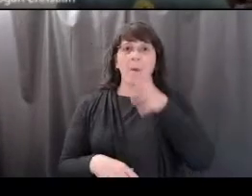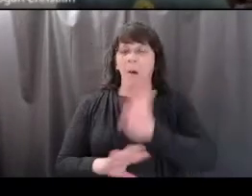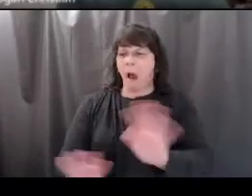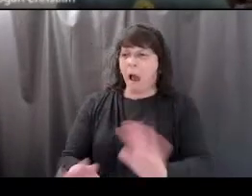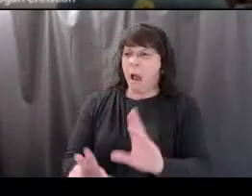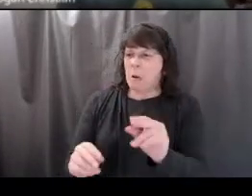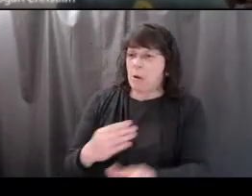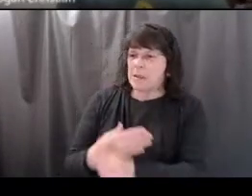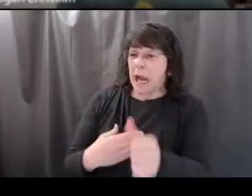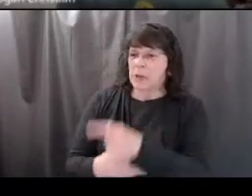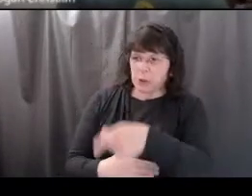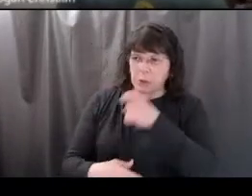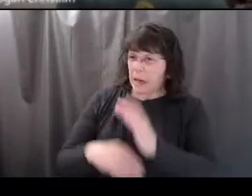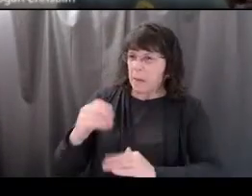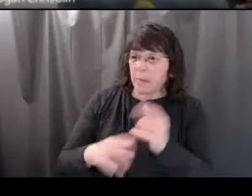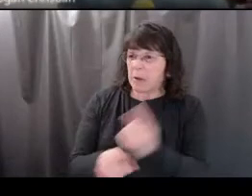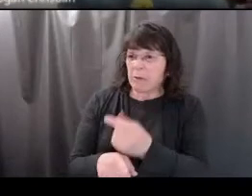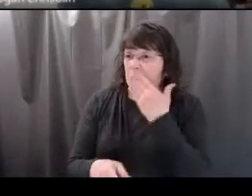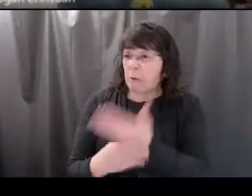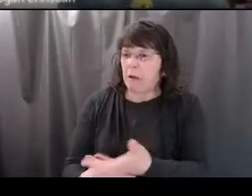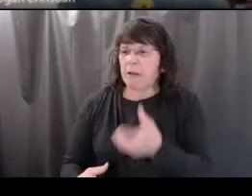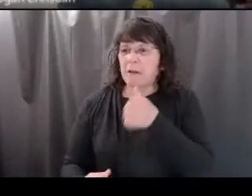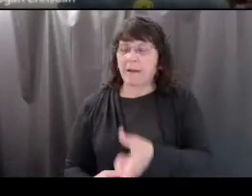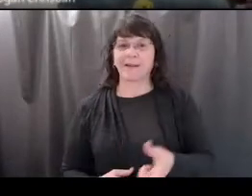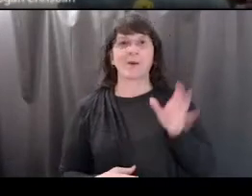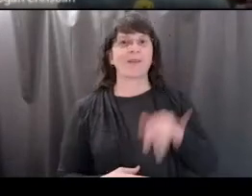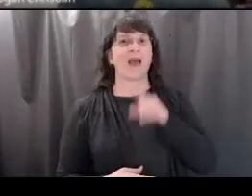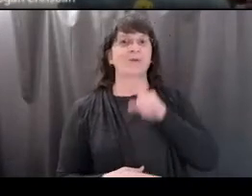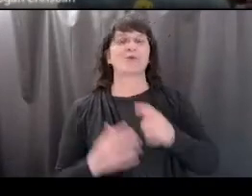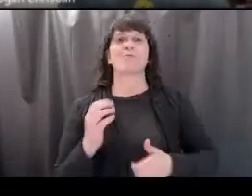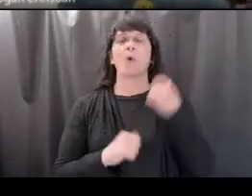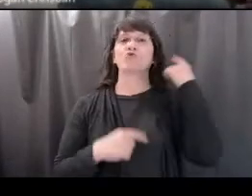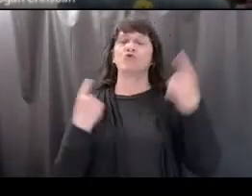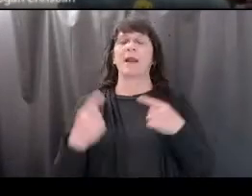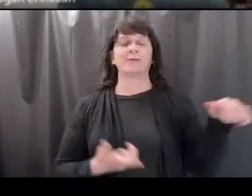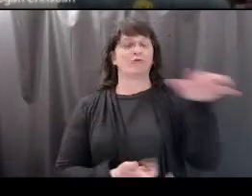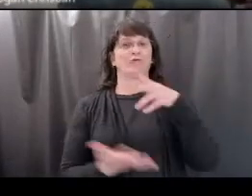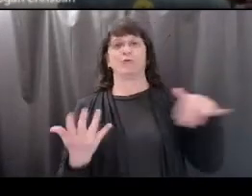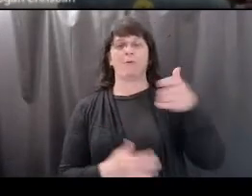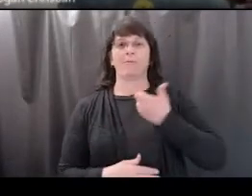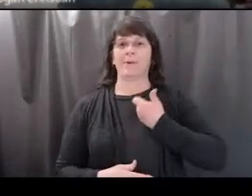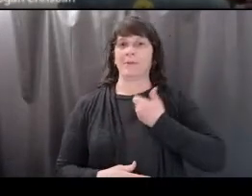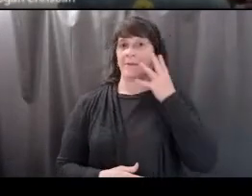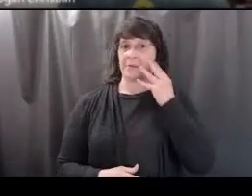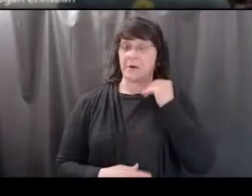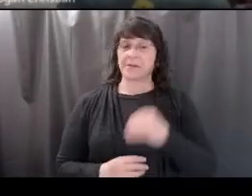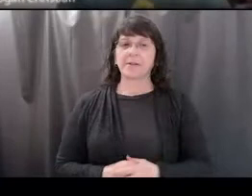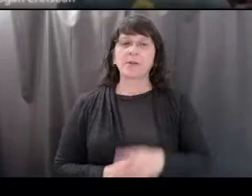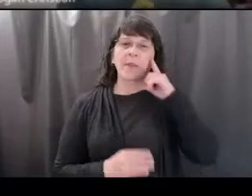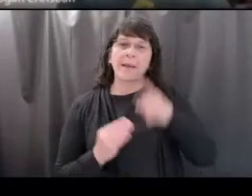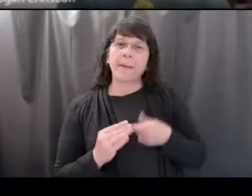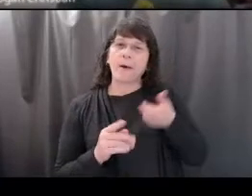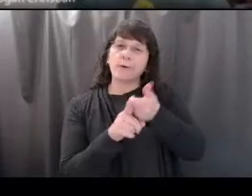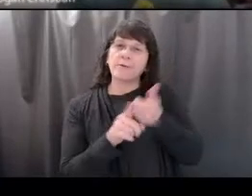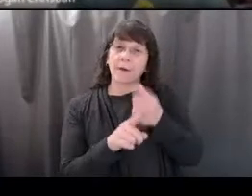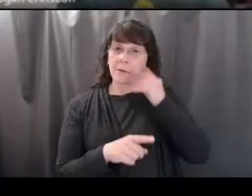snow fort because I probably didn't construct it very well. So that was definitely the craziest storm that I've ever been in. So think about a storm you've